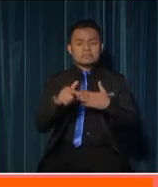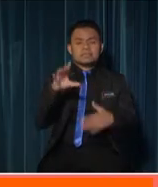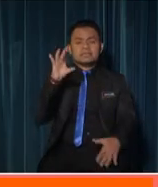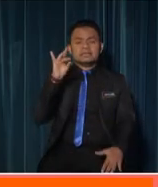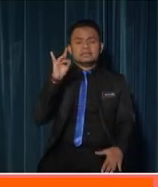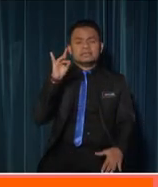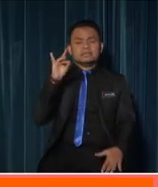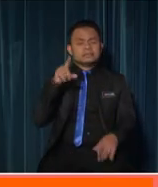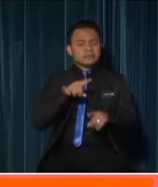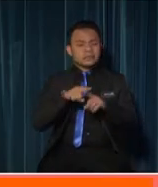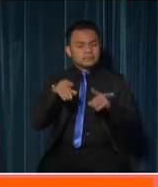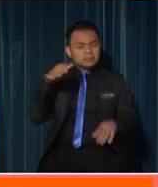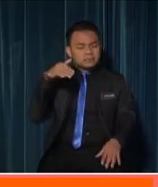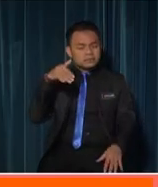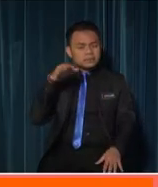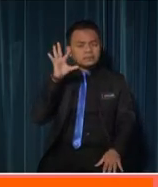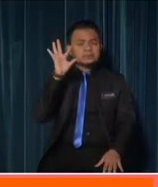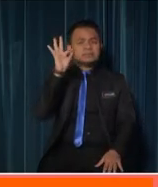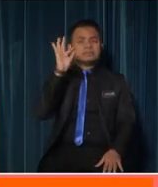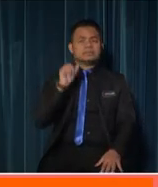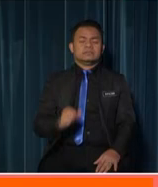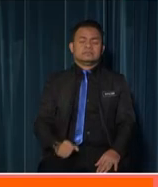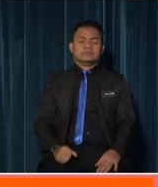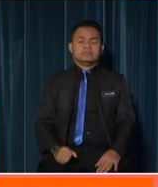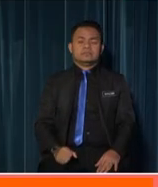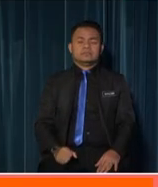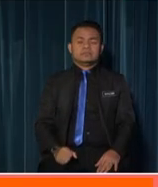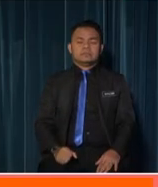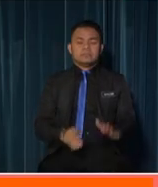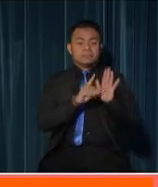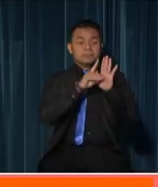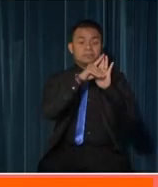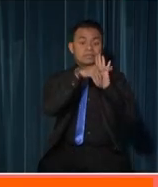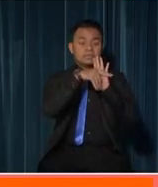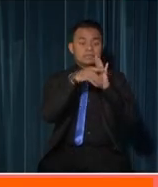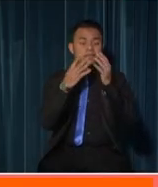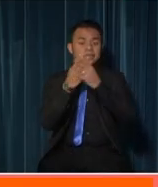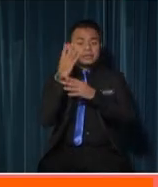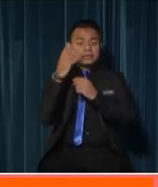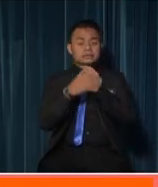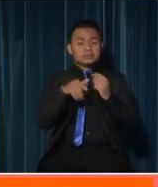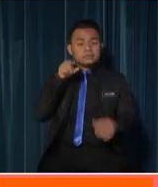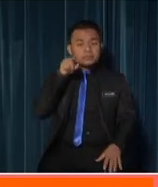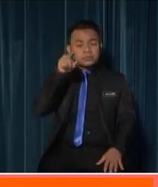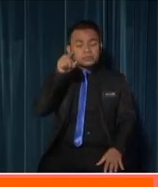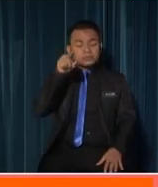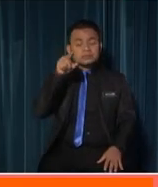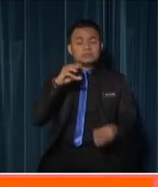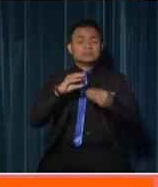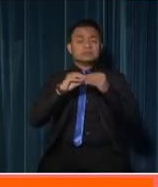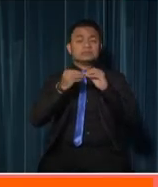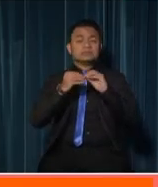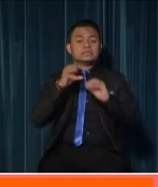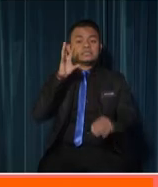it has not reached 9. The minute hand is pointing at number